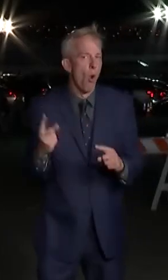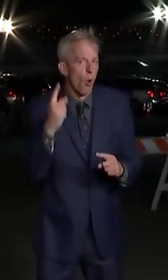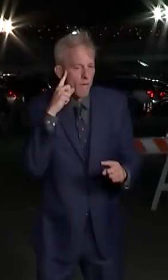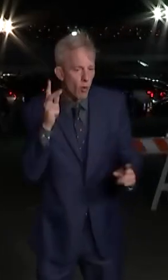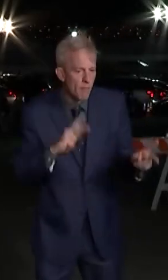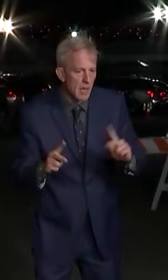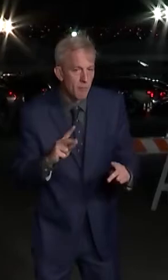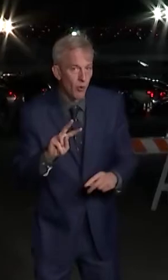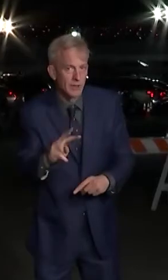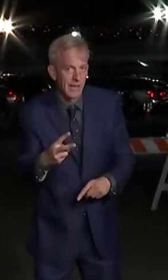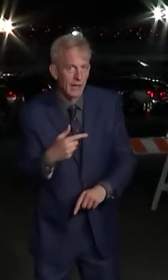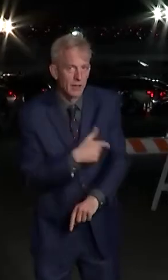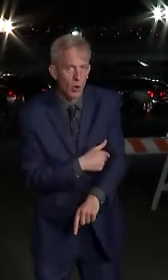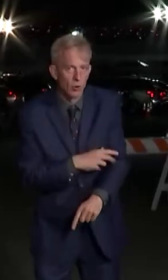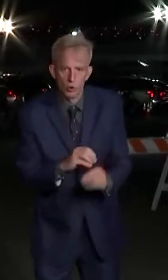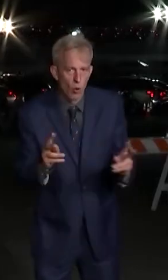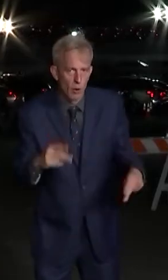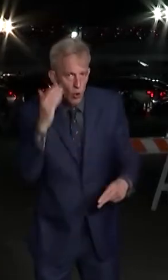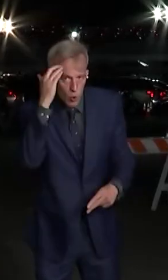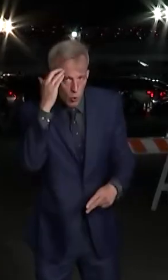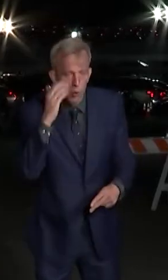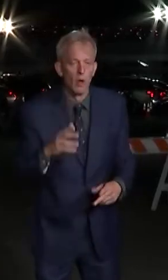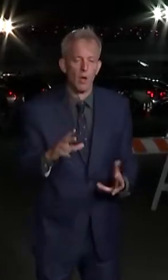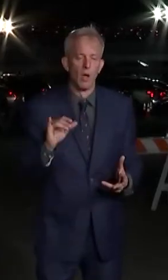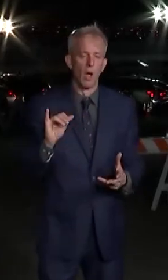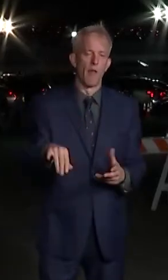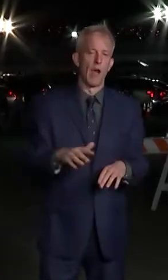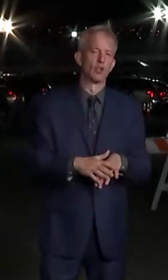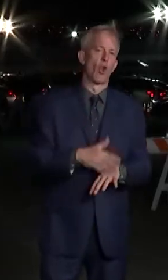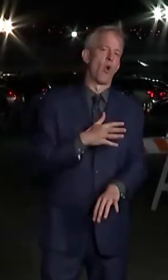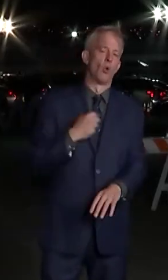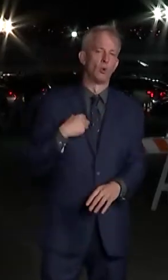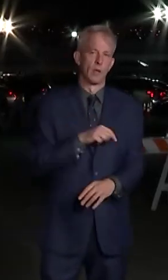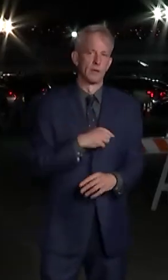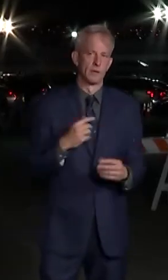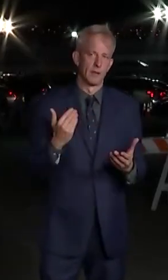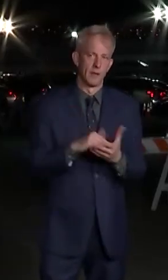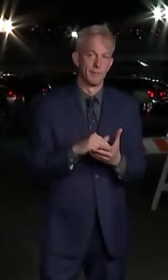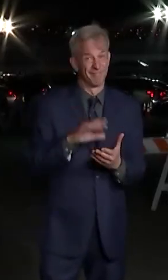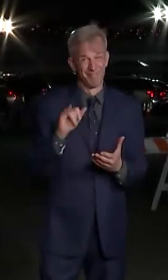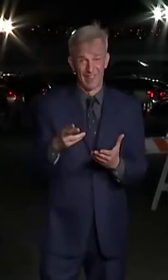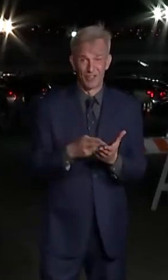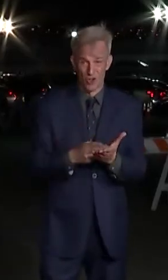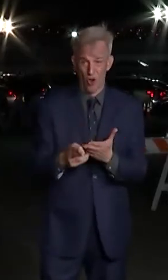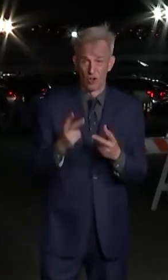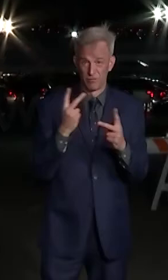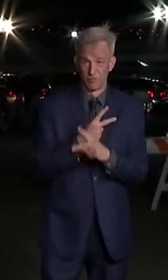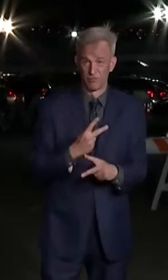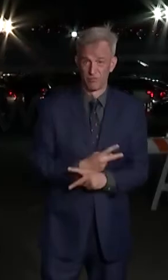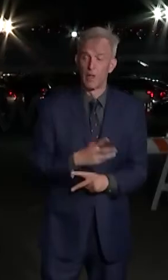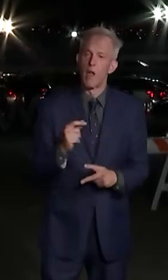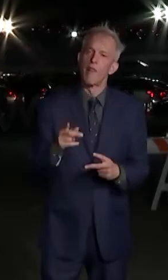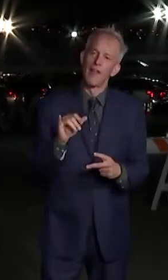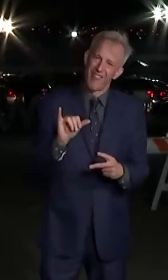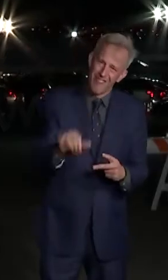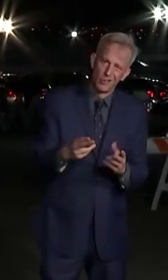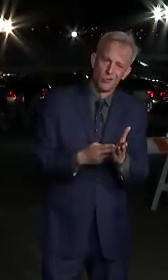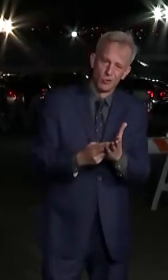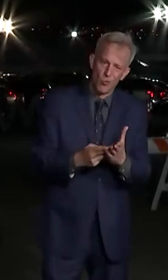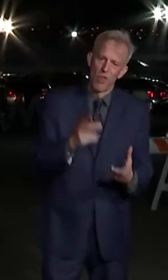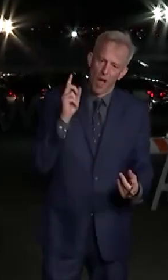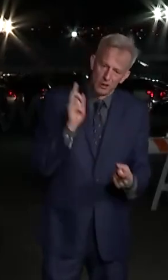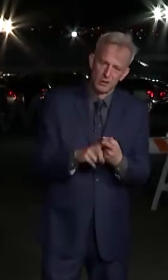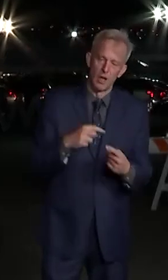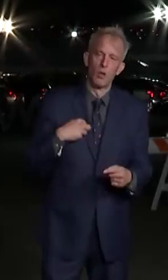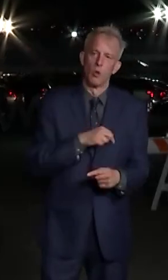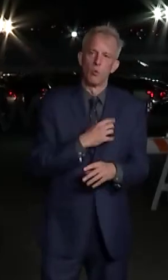Nobody knew. That slows us up even more. So that is a correct calculation, an honest one, and it is the truth unless we get more vaccine. I